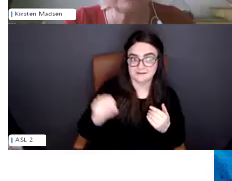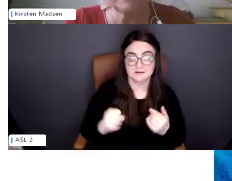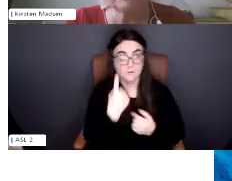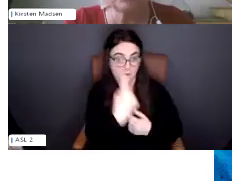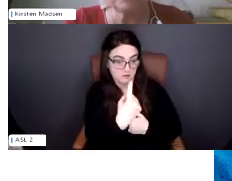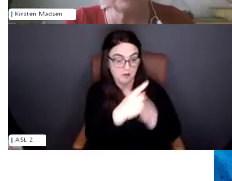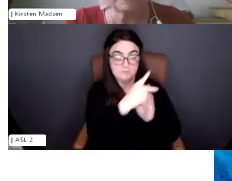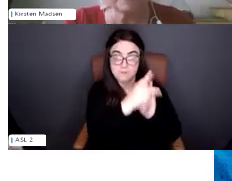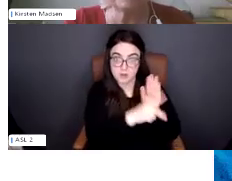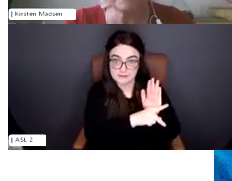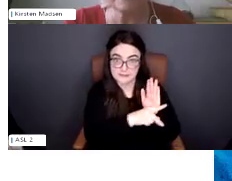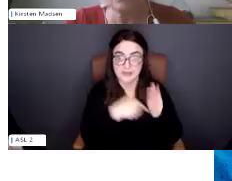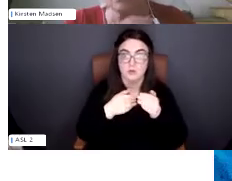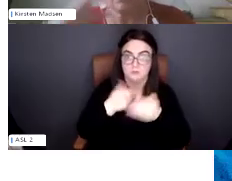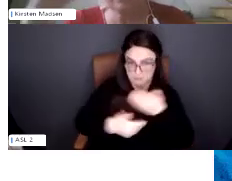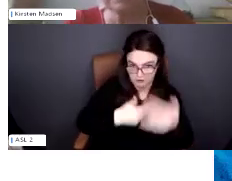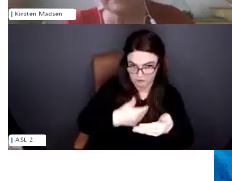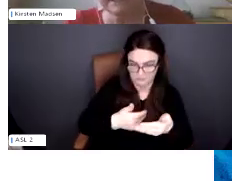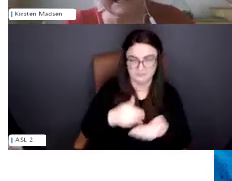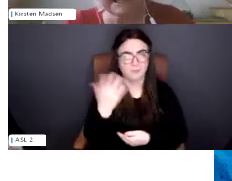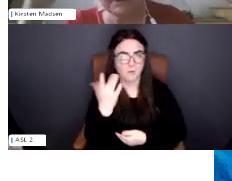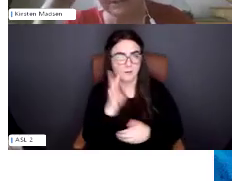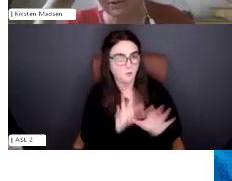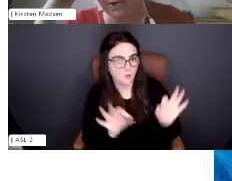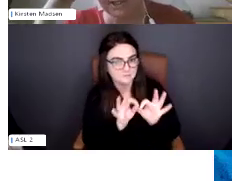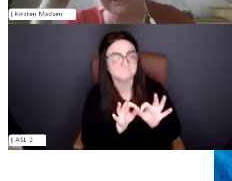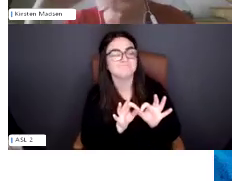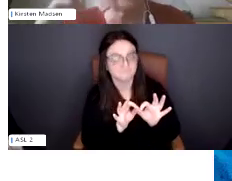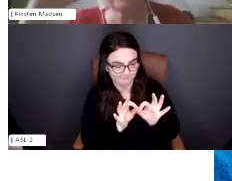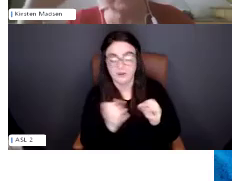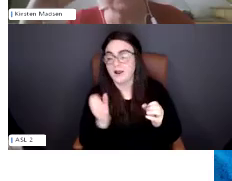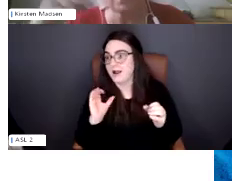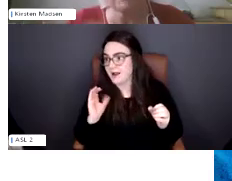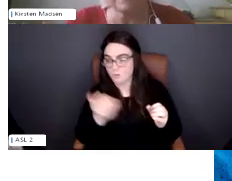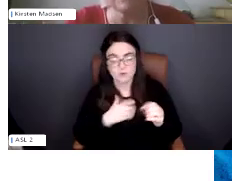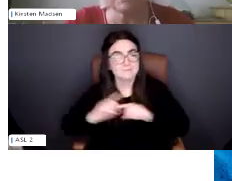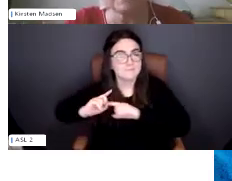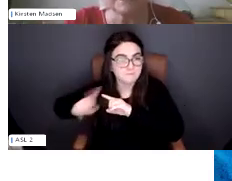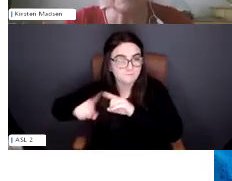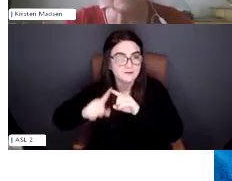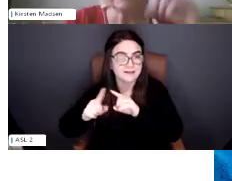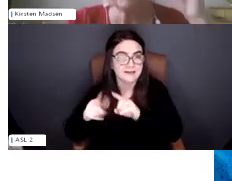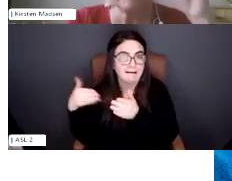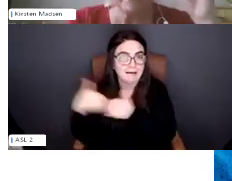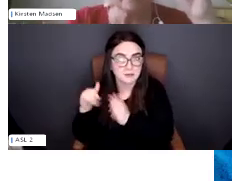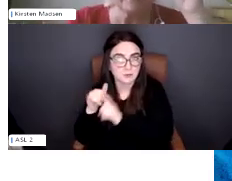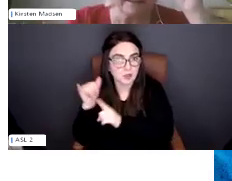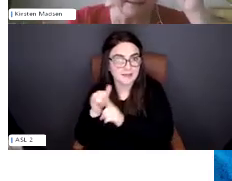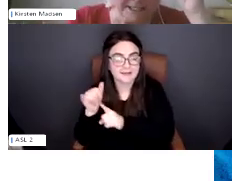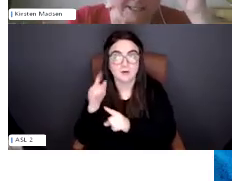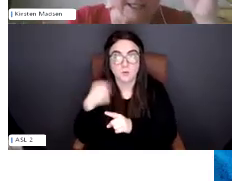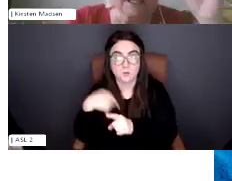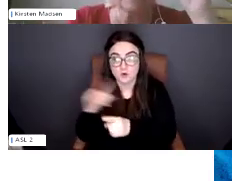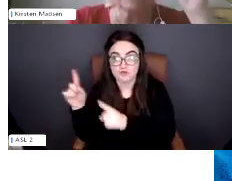really, really important because in all the different anti-bullying projects working with different populations, it's been found that